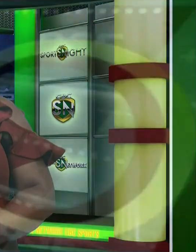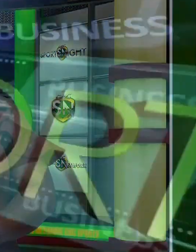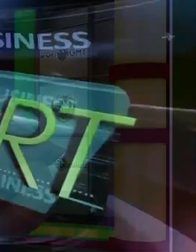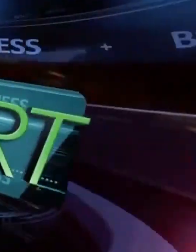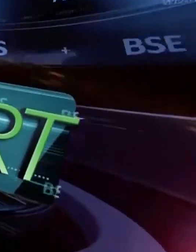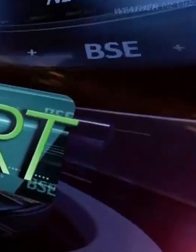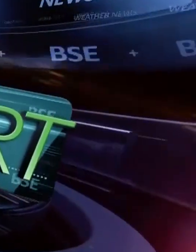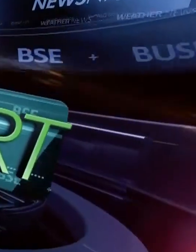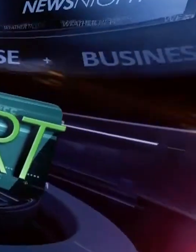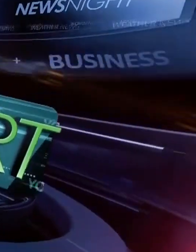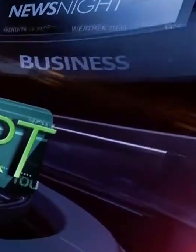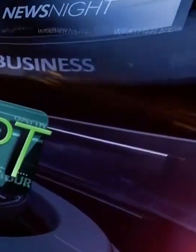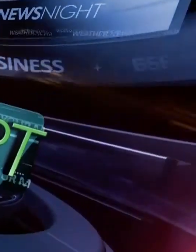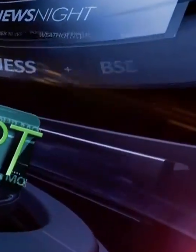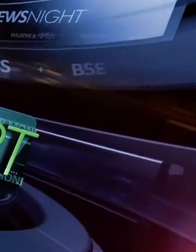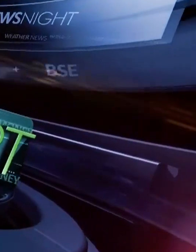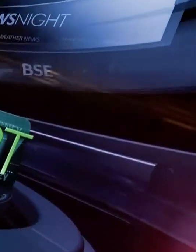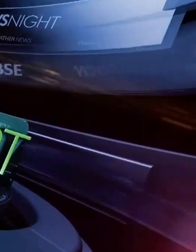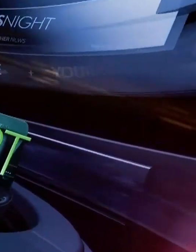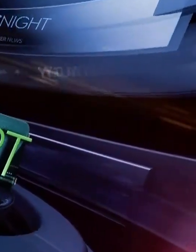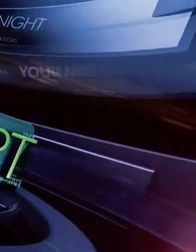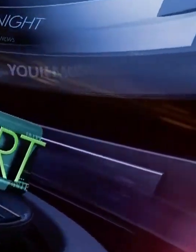Report.